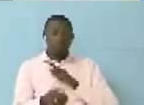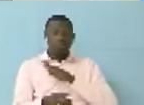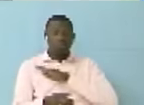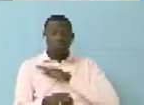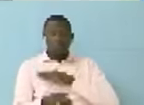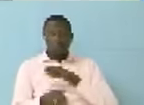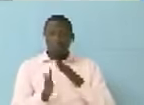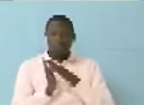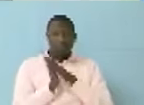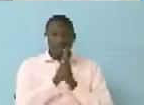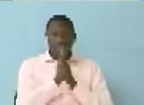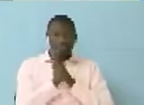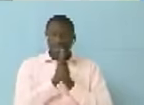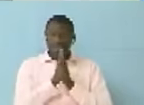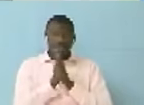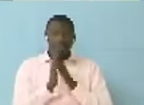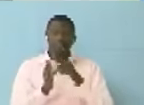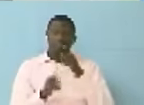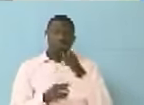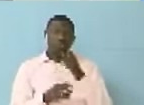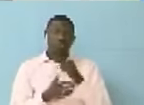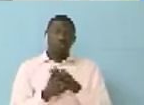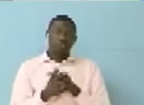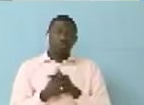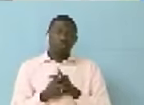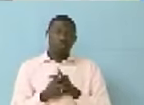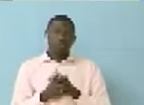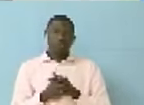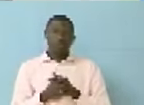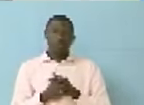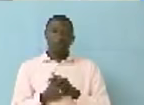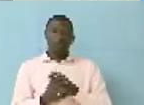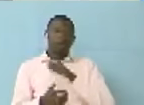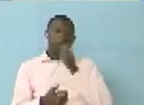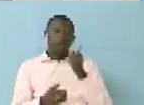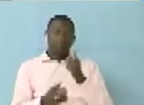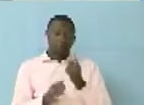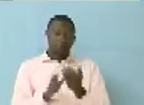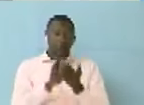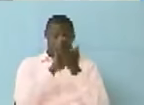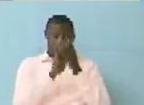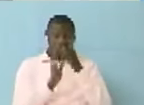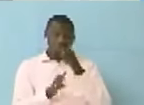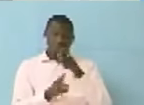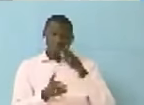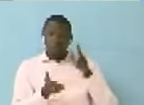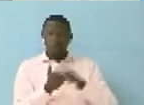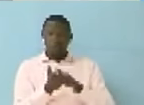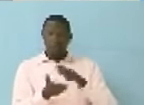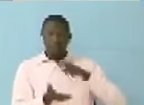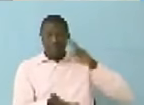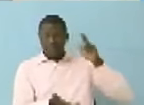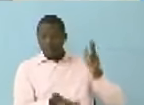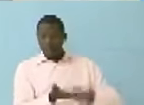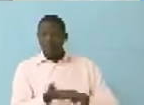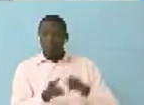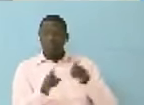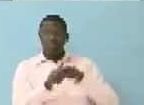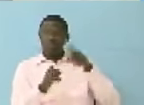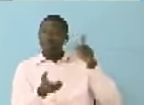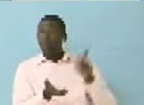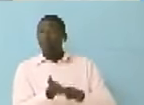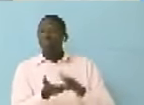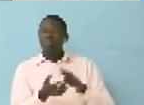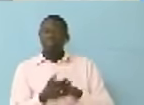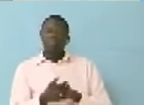silo men ni do fana volem ni do fana funga kuma ko ni nga findi ni nyati limola and confront you with the evidence na kuma ko ni nga ni nga nga fay nga landi